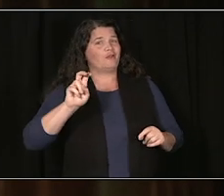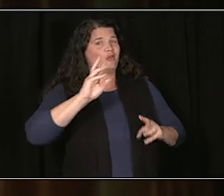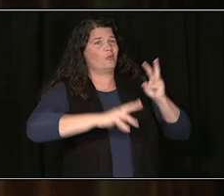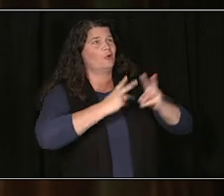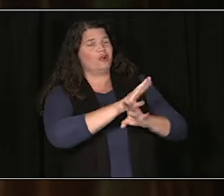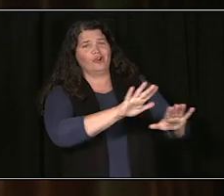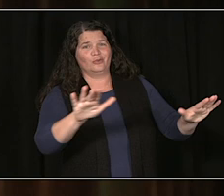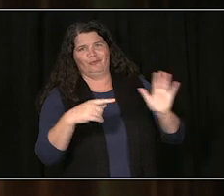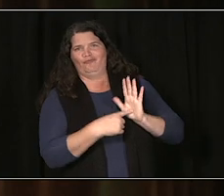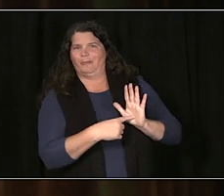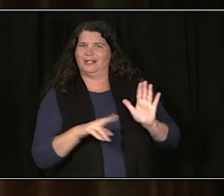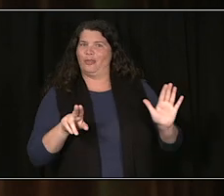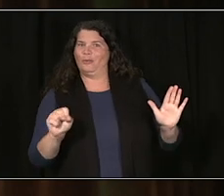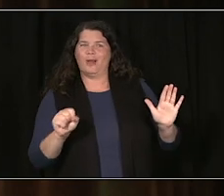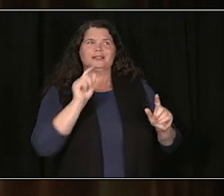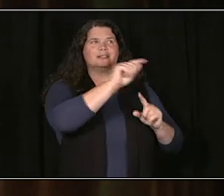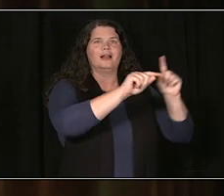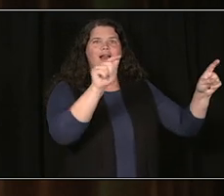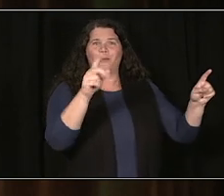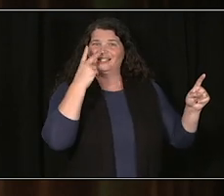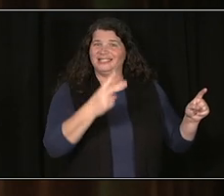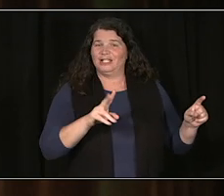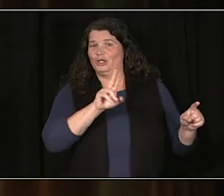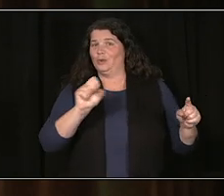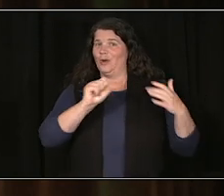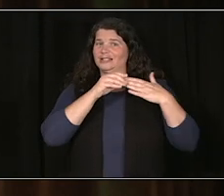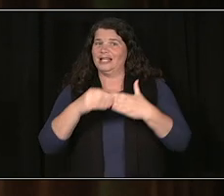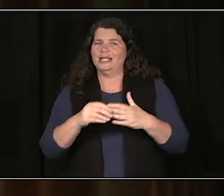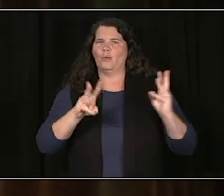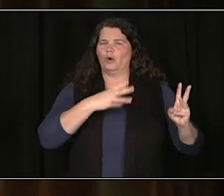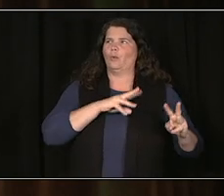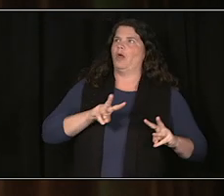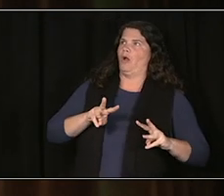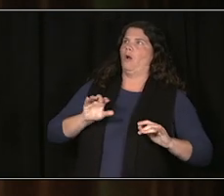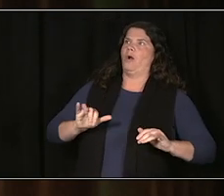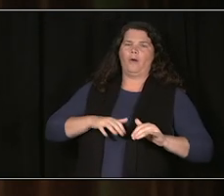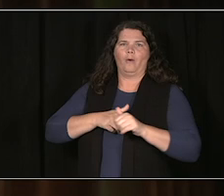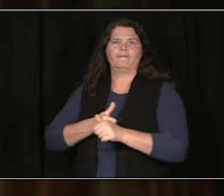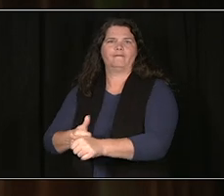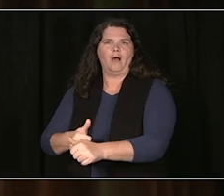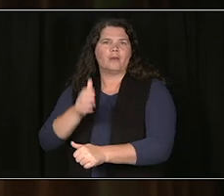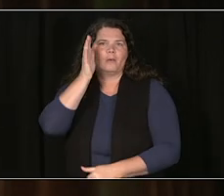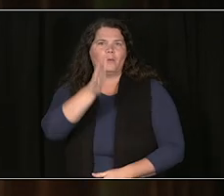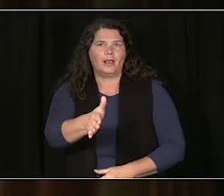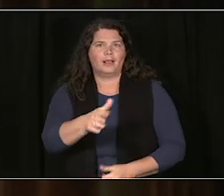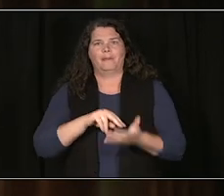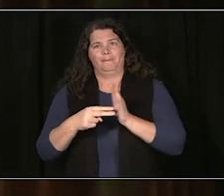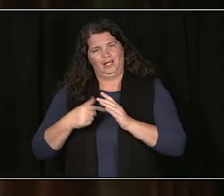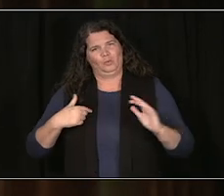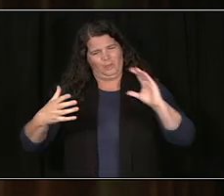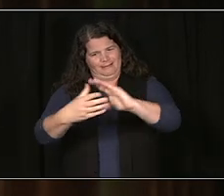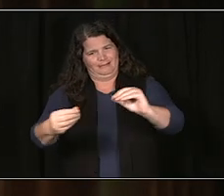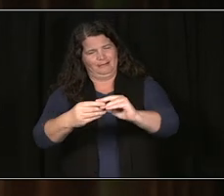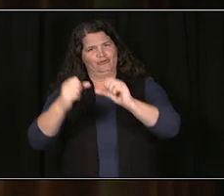see when the United States leads, the world follows. So we need to be strong on women's rights here so we can be